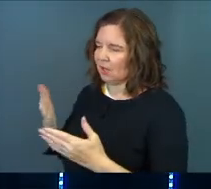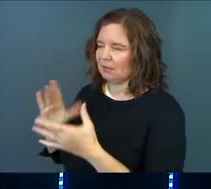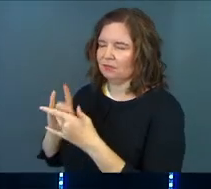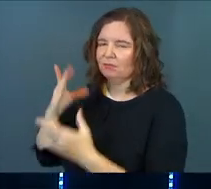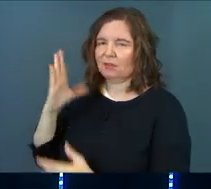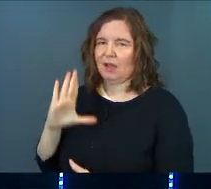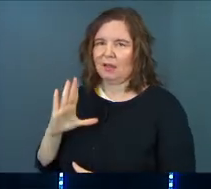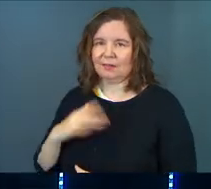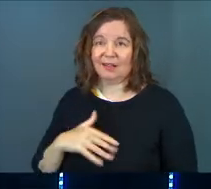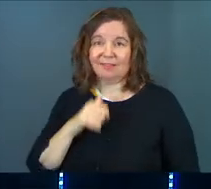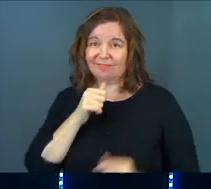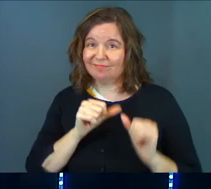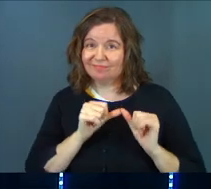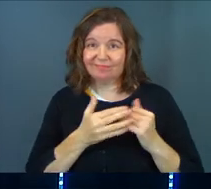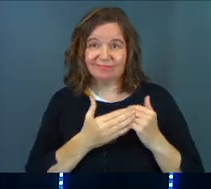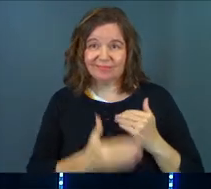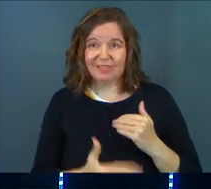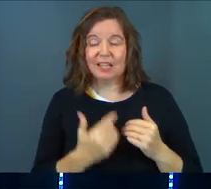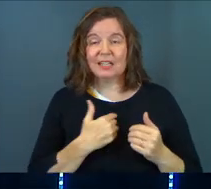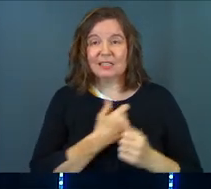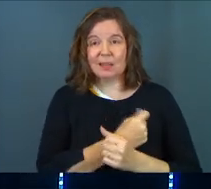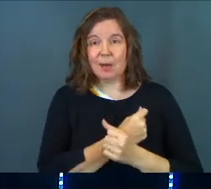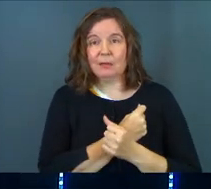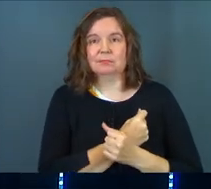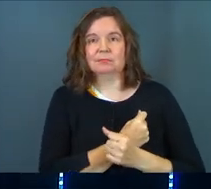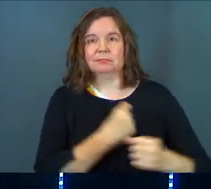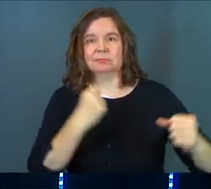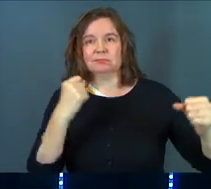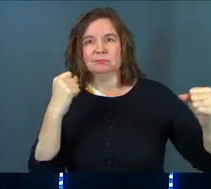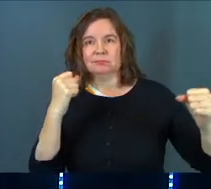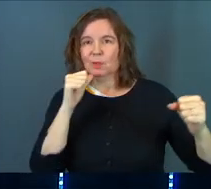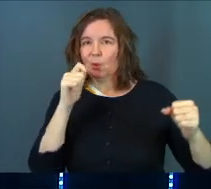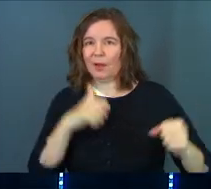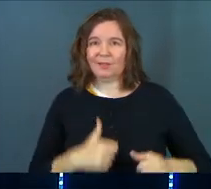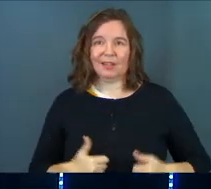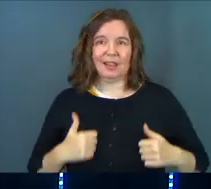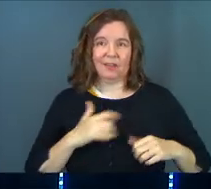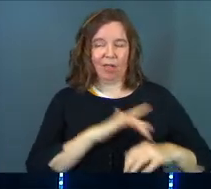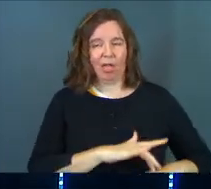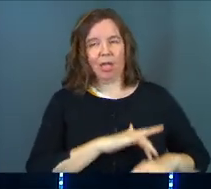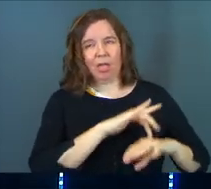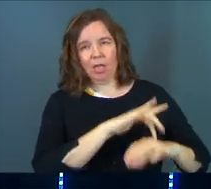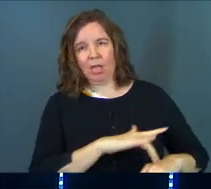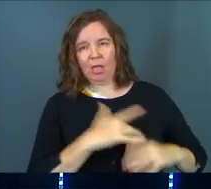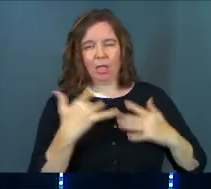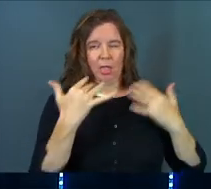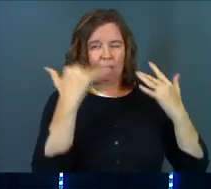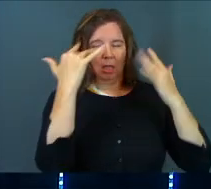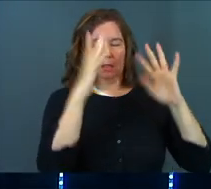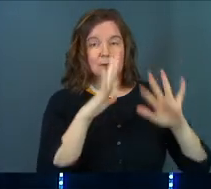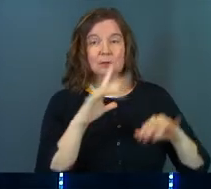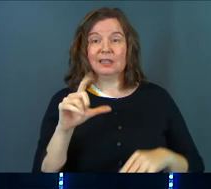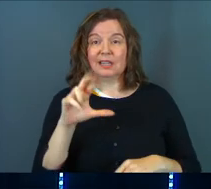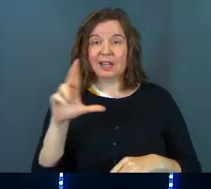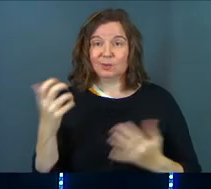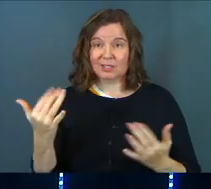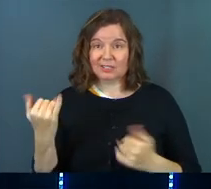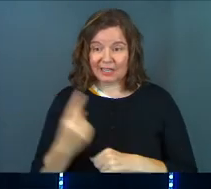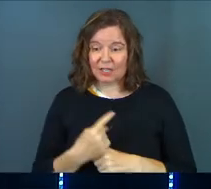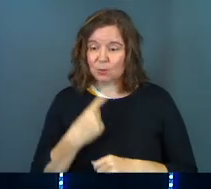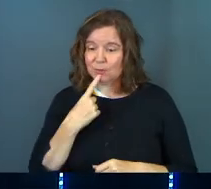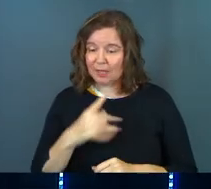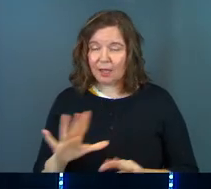fear. It's as if the bonds had broken. We don't have to live the way the rest of the world lives. If Lazarus were here